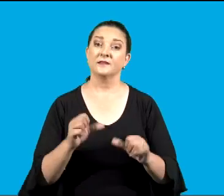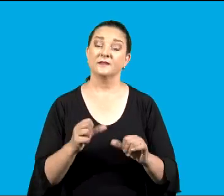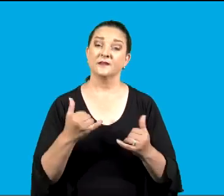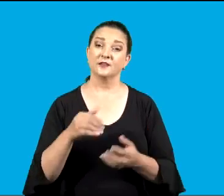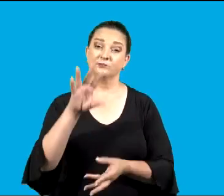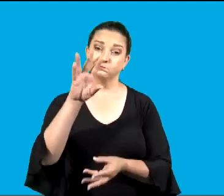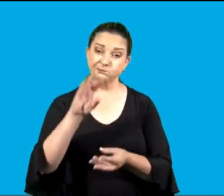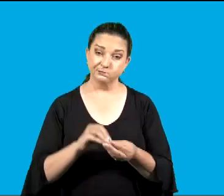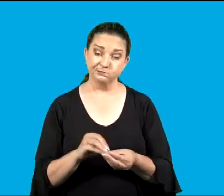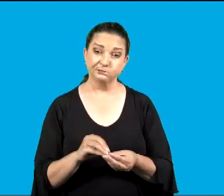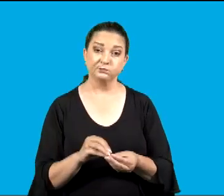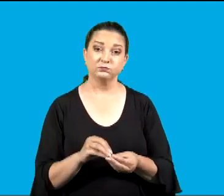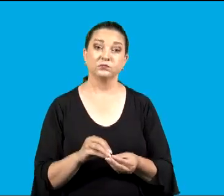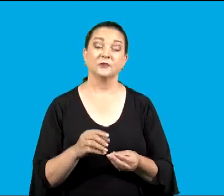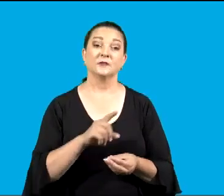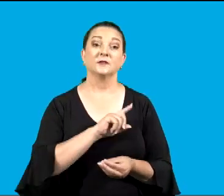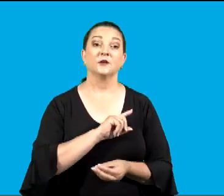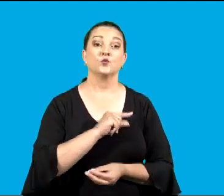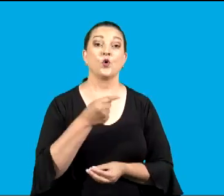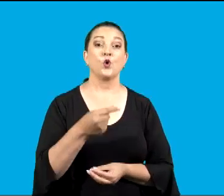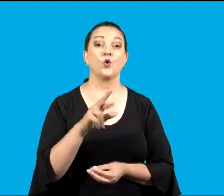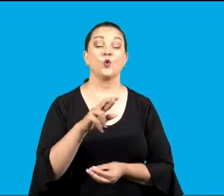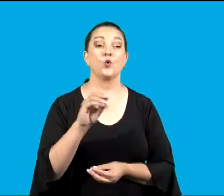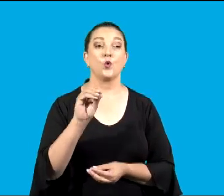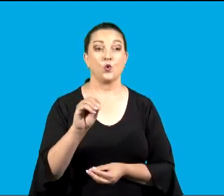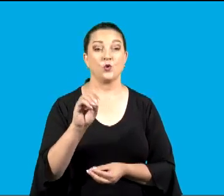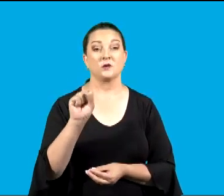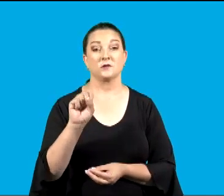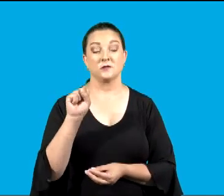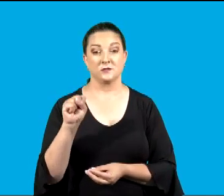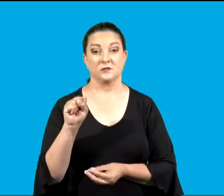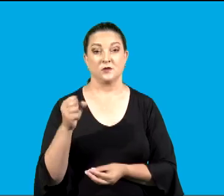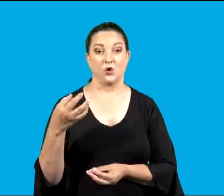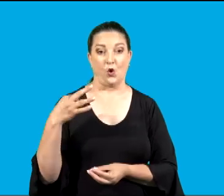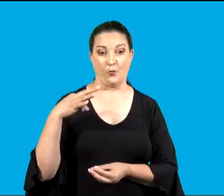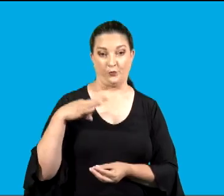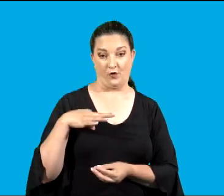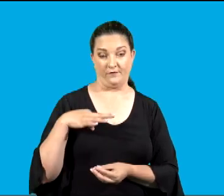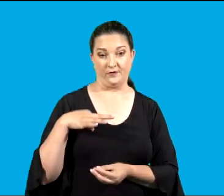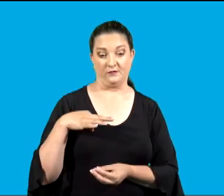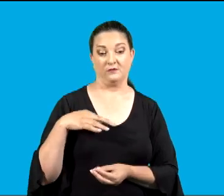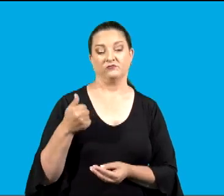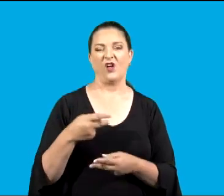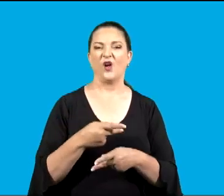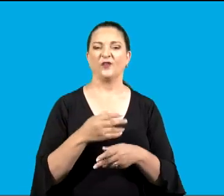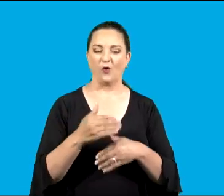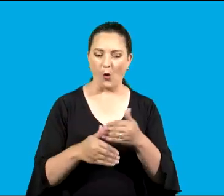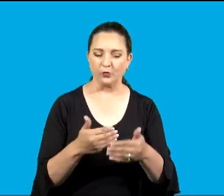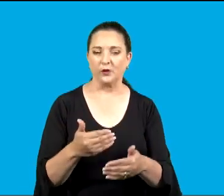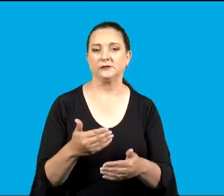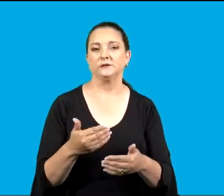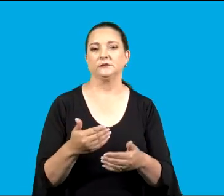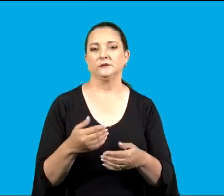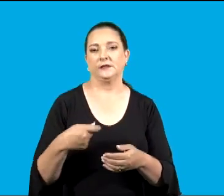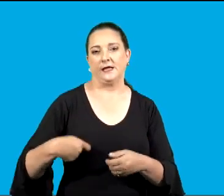1,052,250. And then you now simply say your gross profit minus your operating expenses. And then you end up now